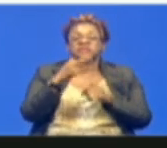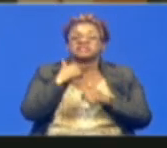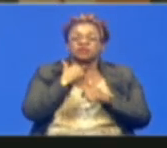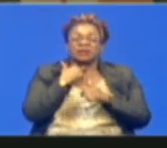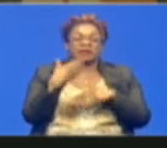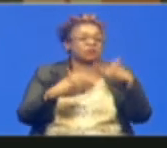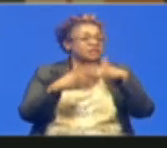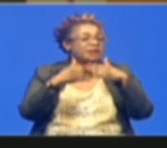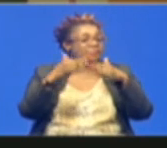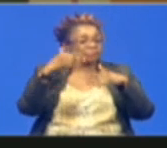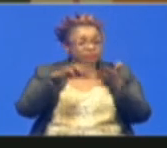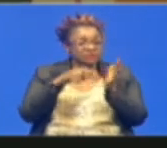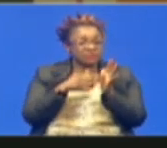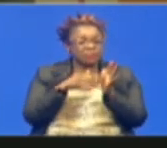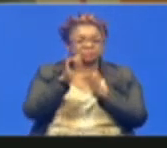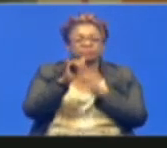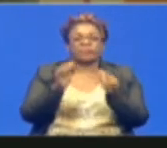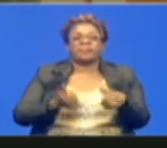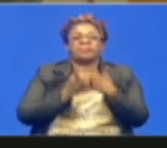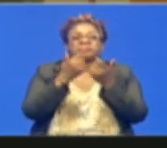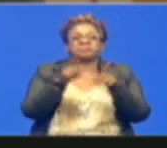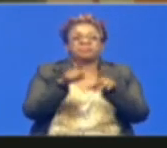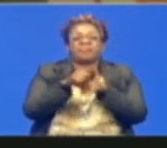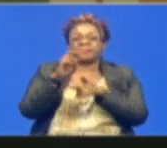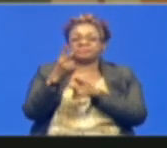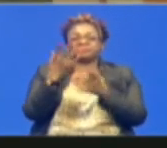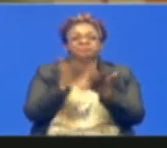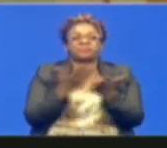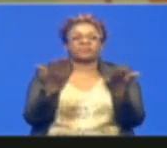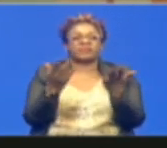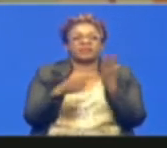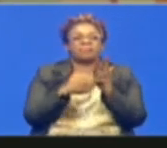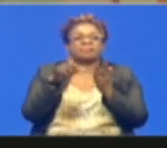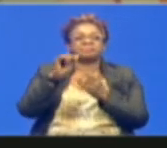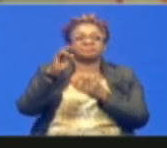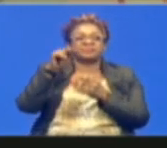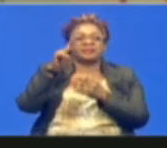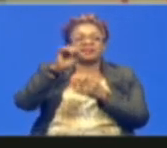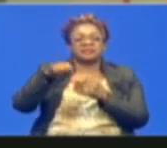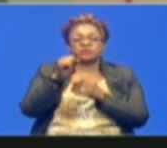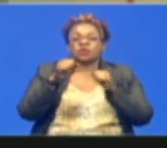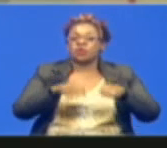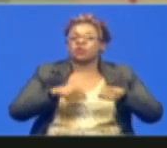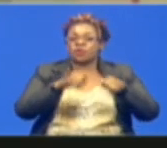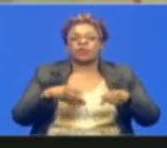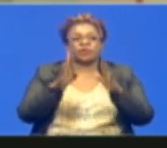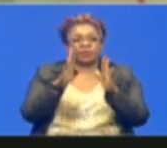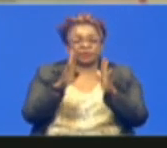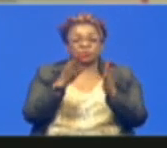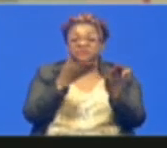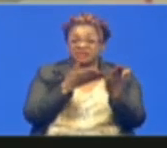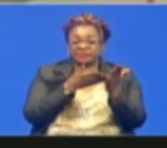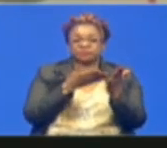projects. This comes even as a second property enlisted in their name, Links at Royal Ongong Road, was enlisted to